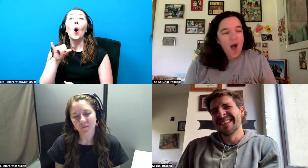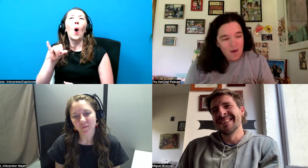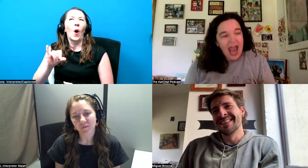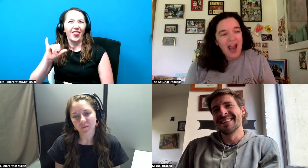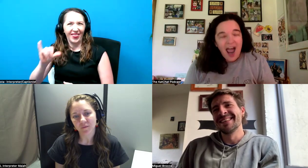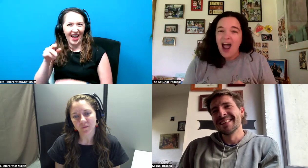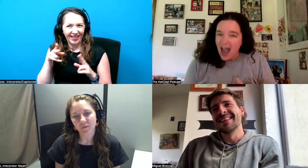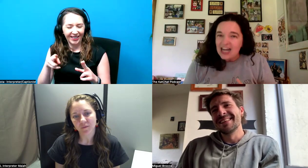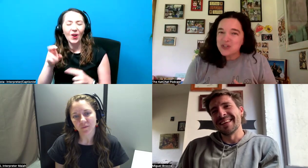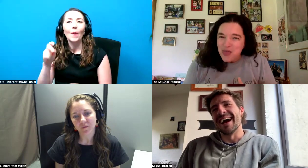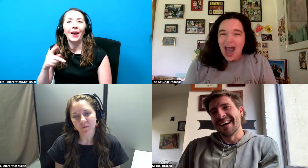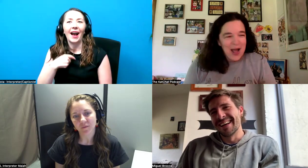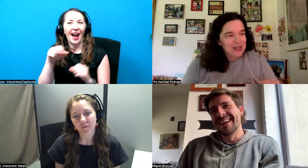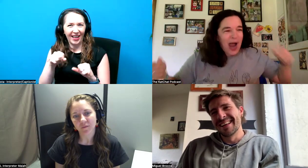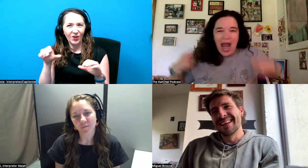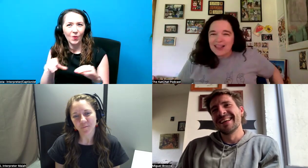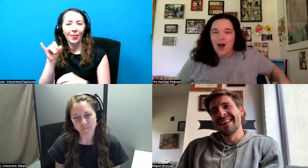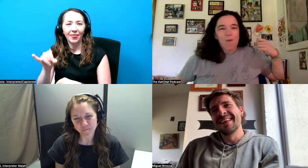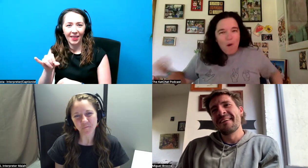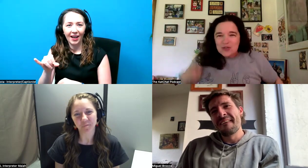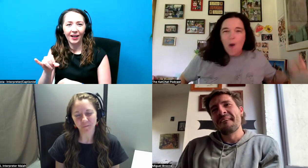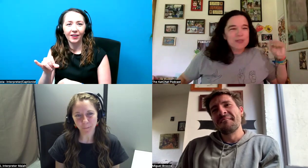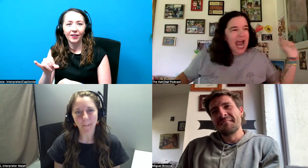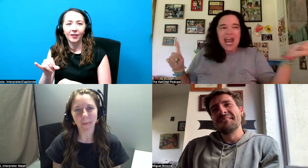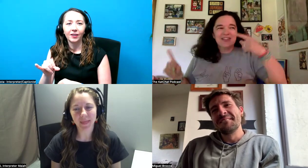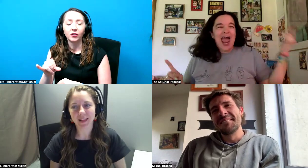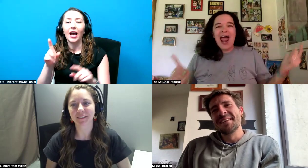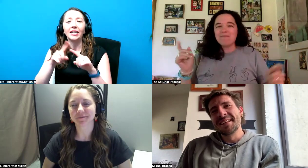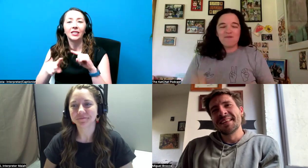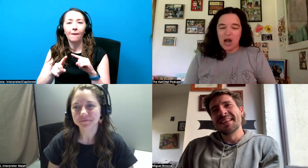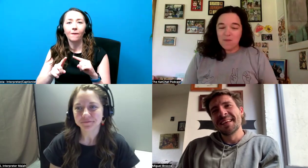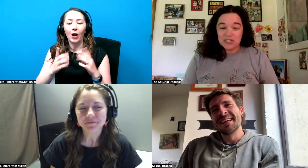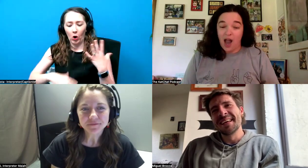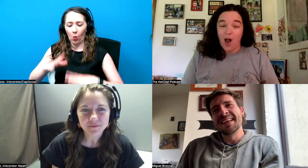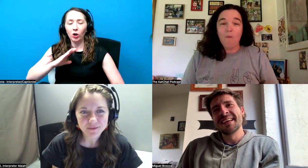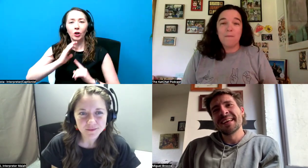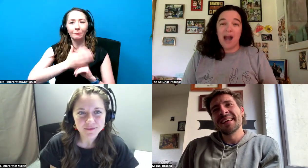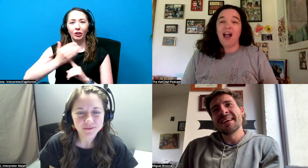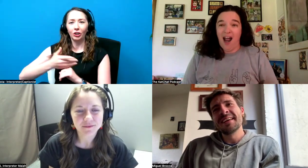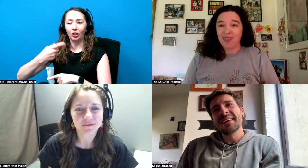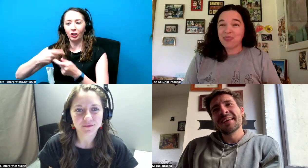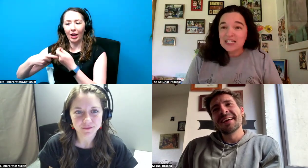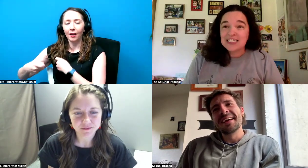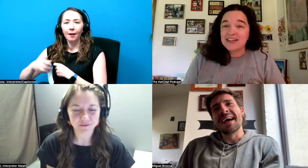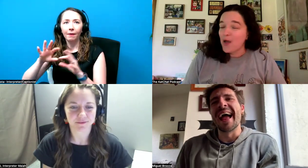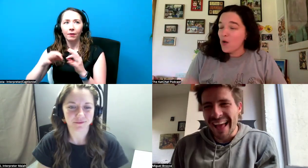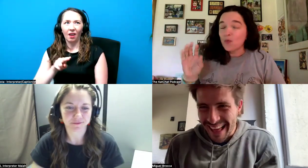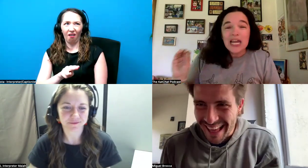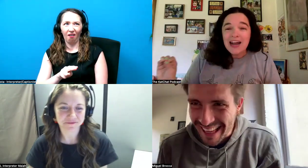king. Okay, I could do Yeah. that. So I had like a wardrobe chain and my friend was like, oh my God,